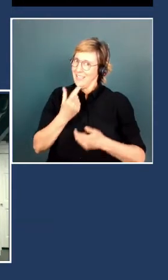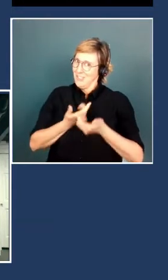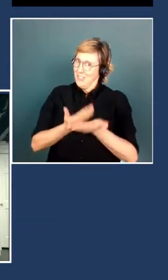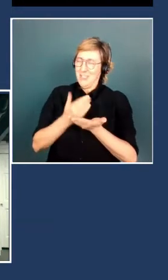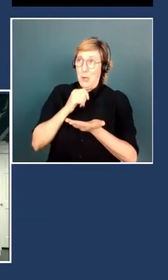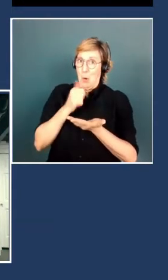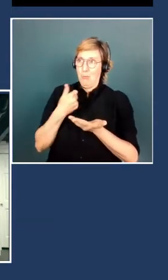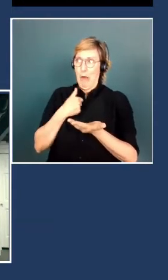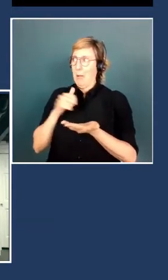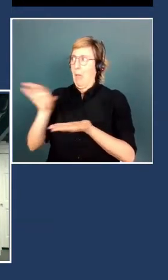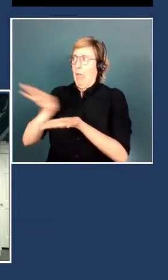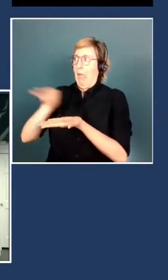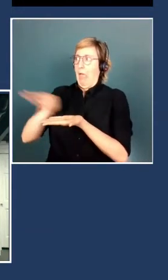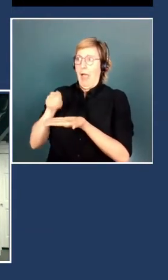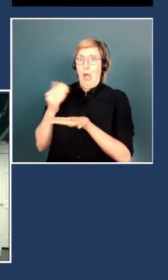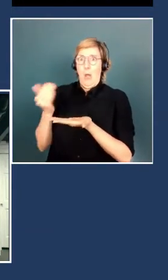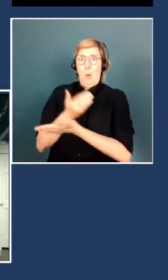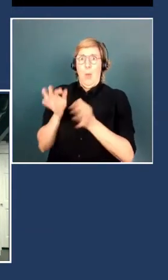that.